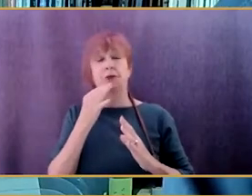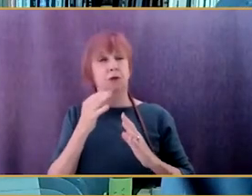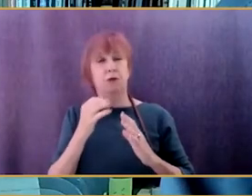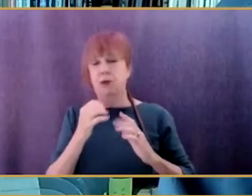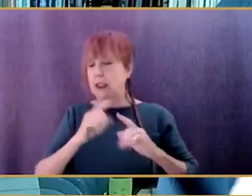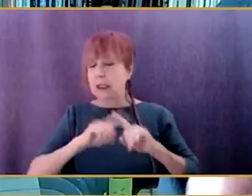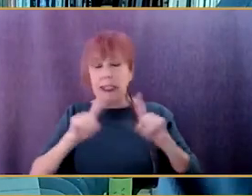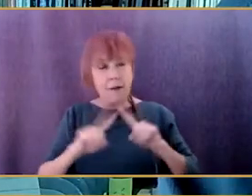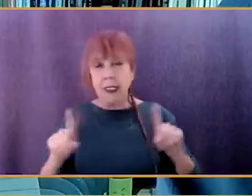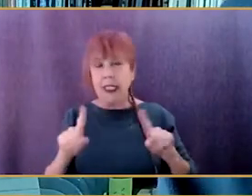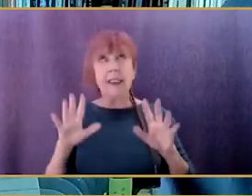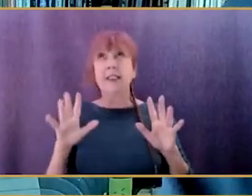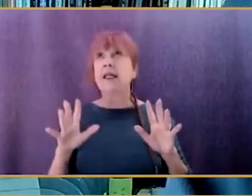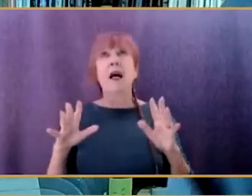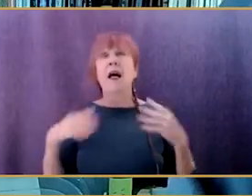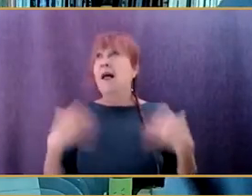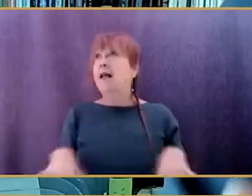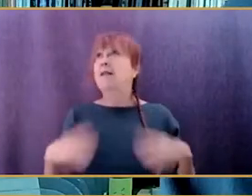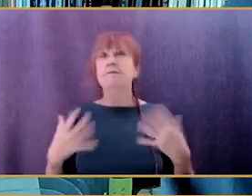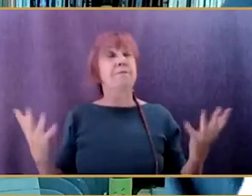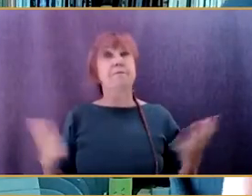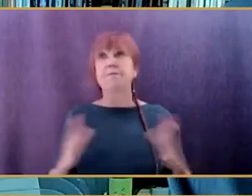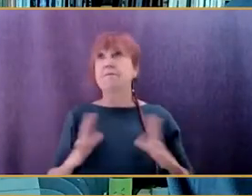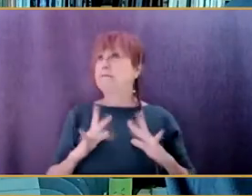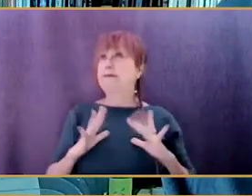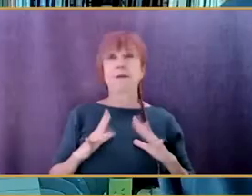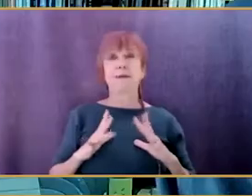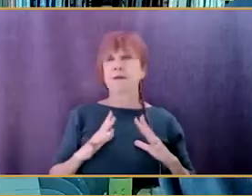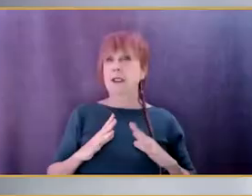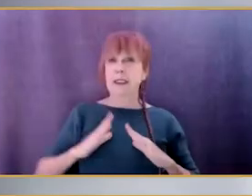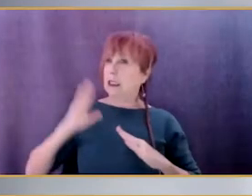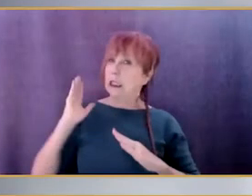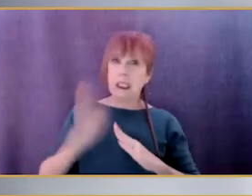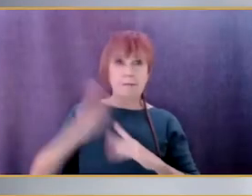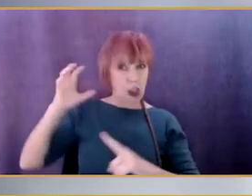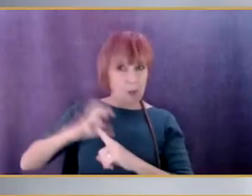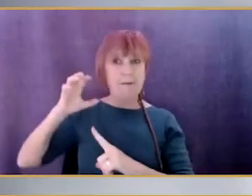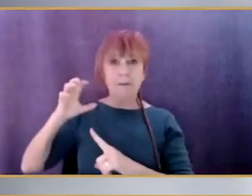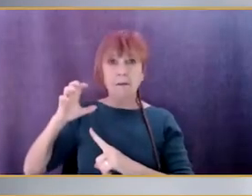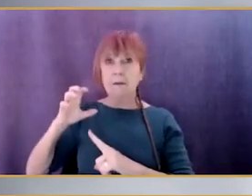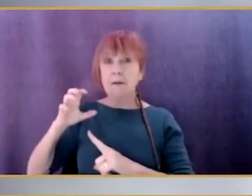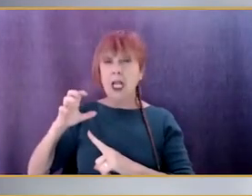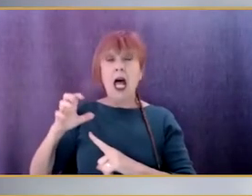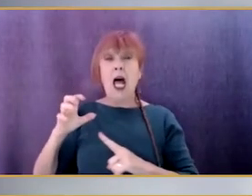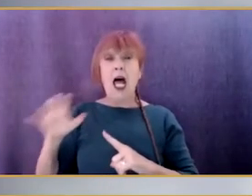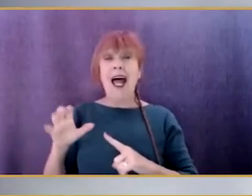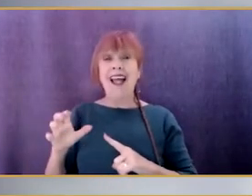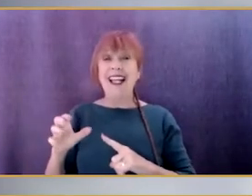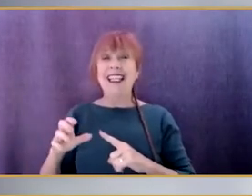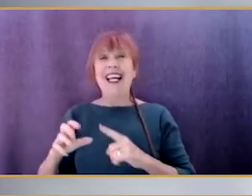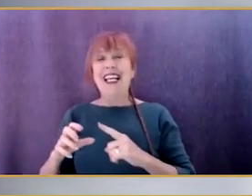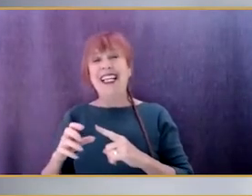Is inimitable It's actually a mastery And it culminates, of course,